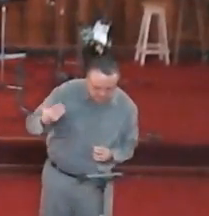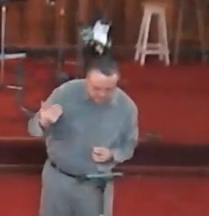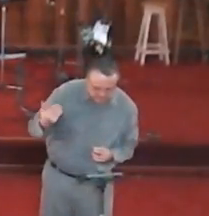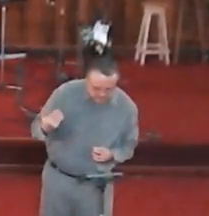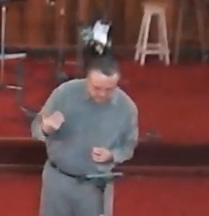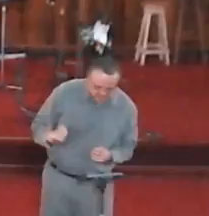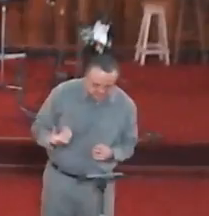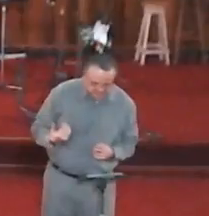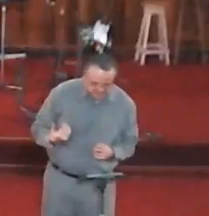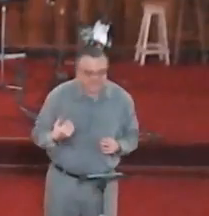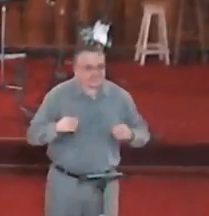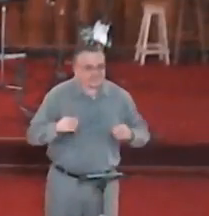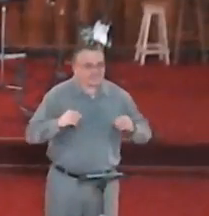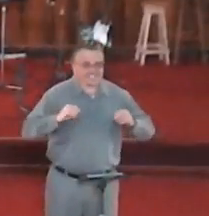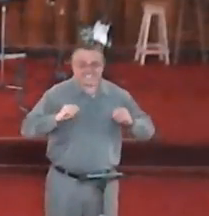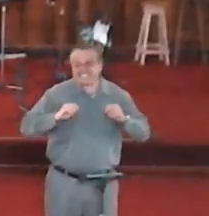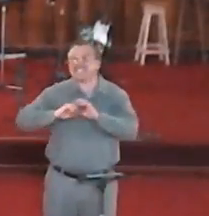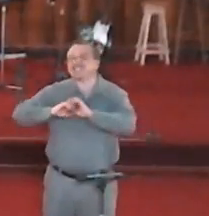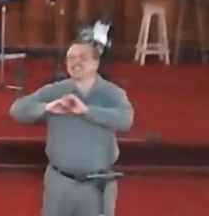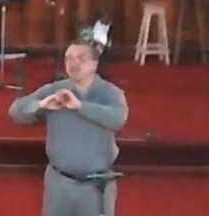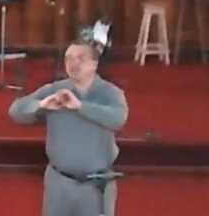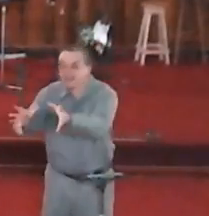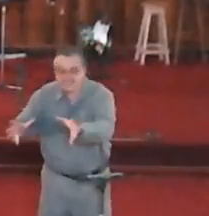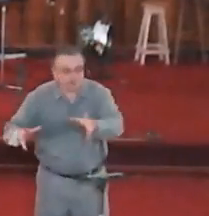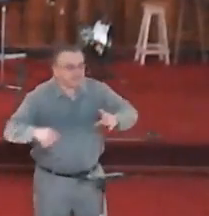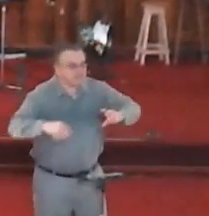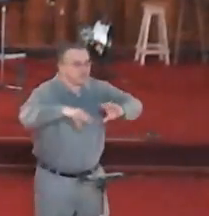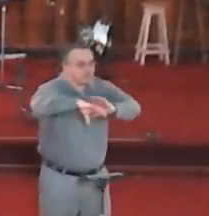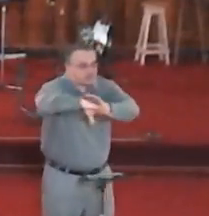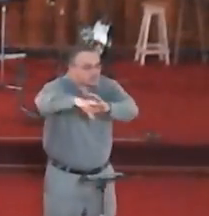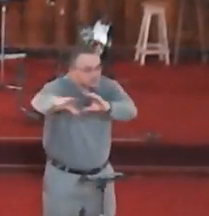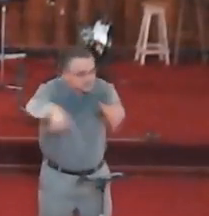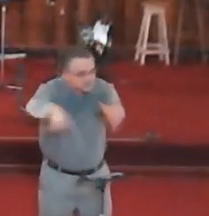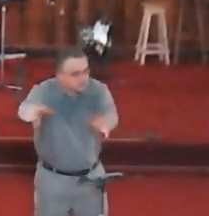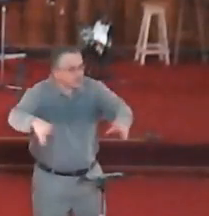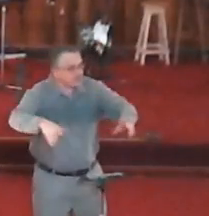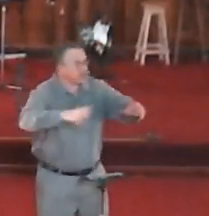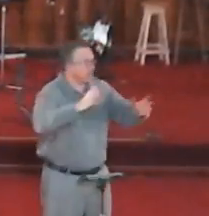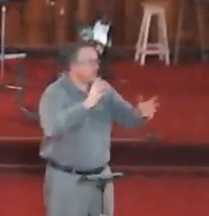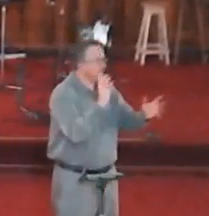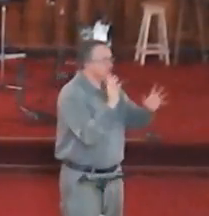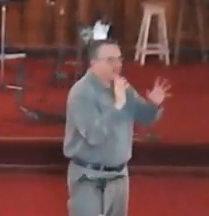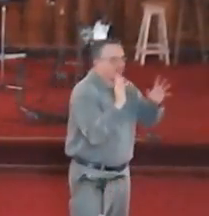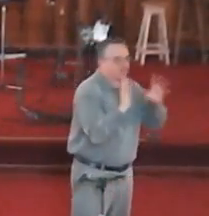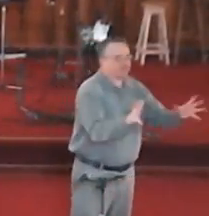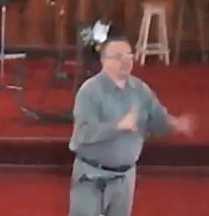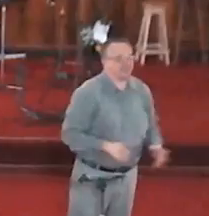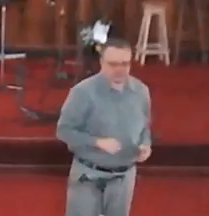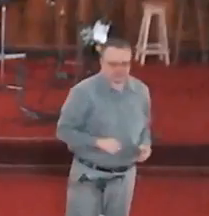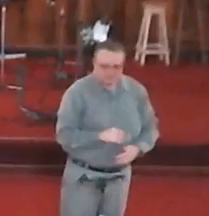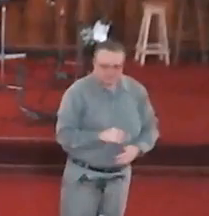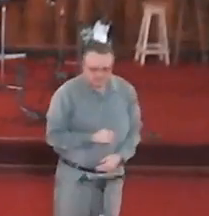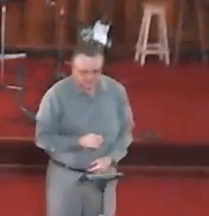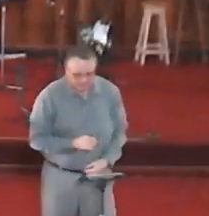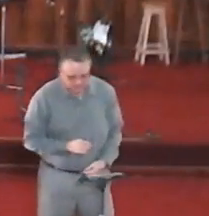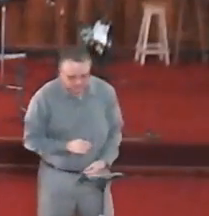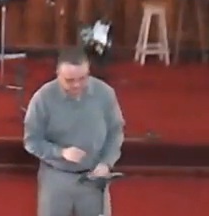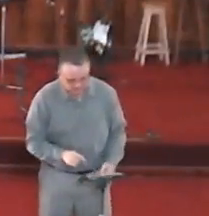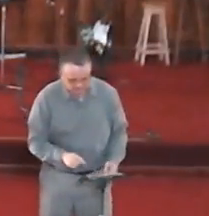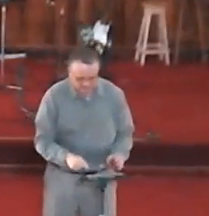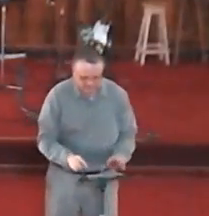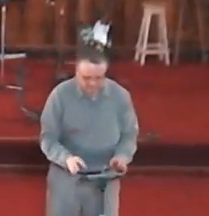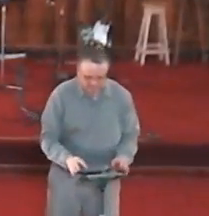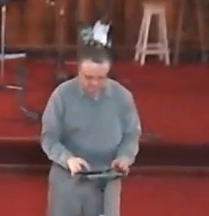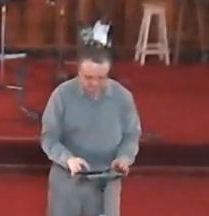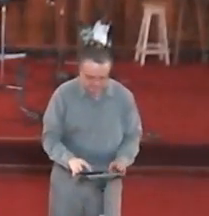Versículo 23 en adelante, él tiene que escapar de Damasco porque los líderes judíos querían hacerle daño. Then starting in verse